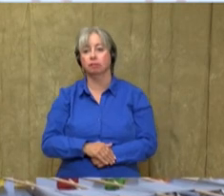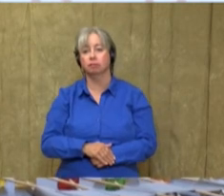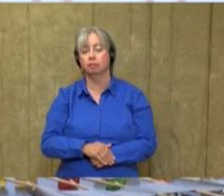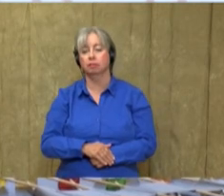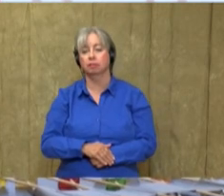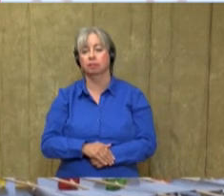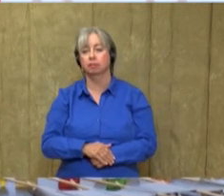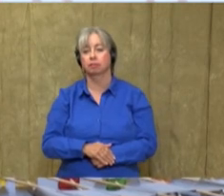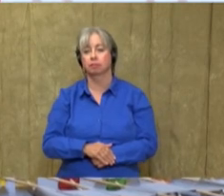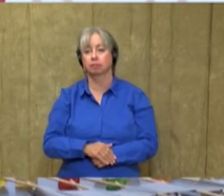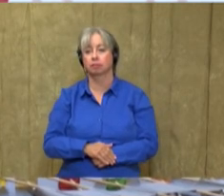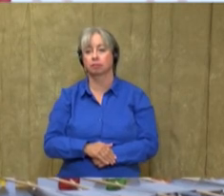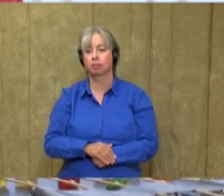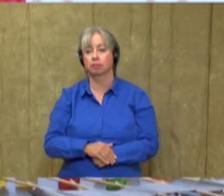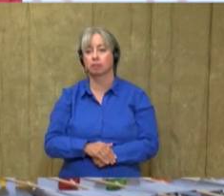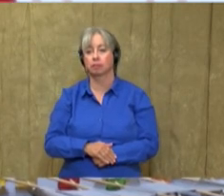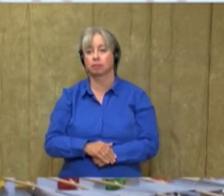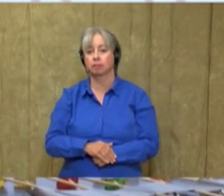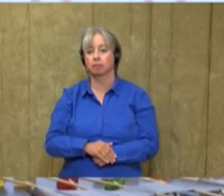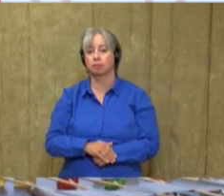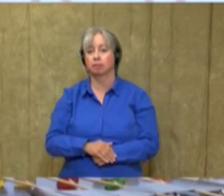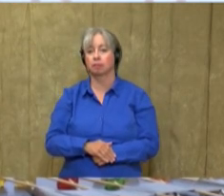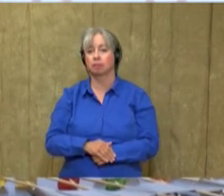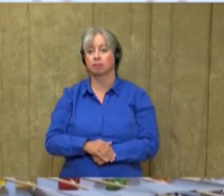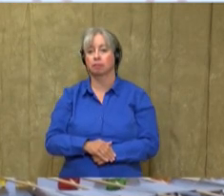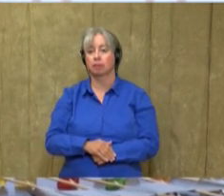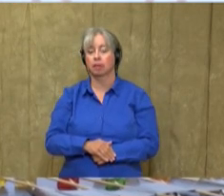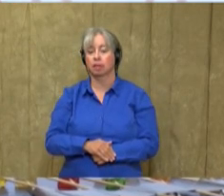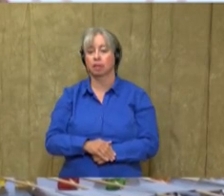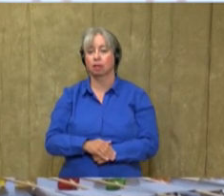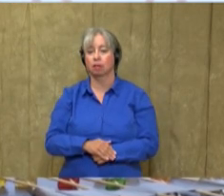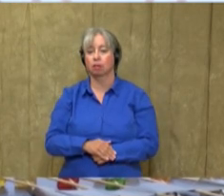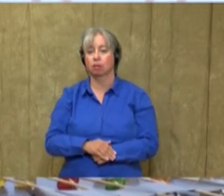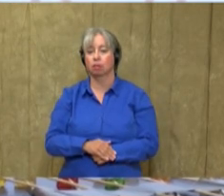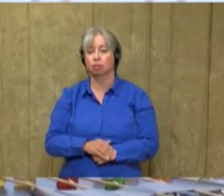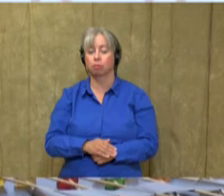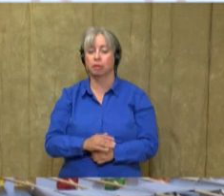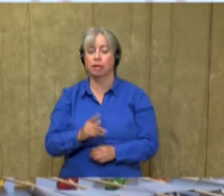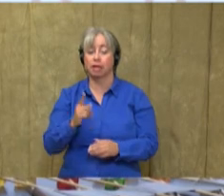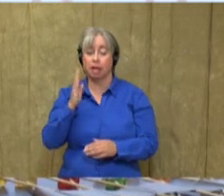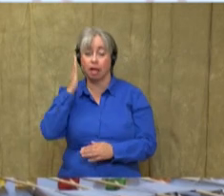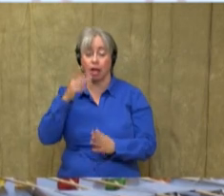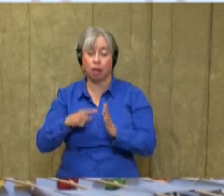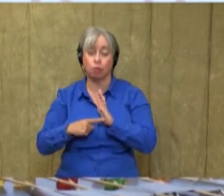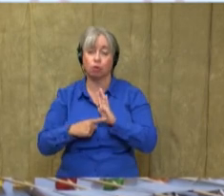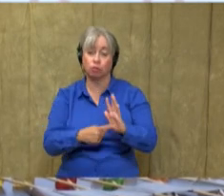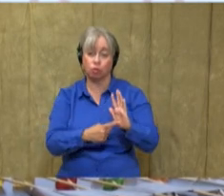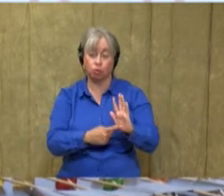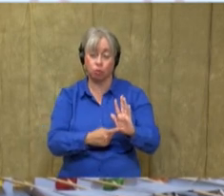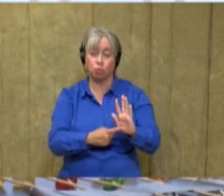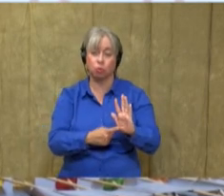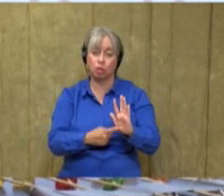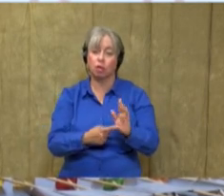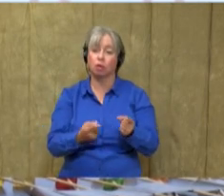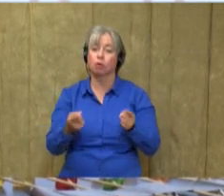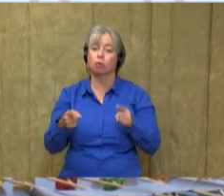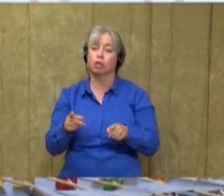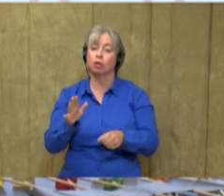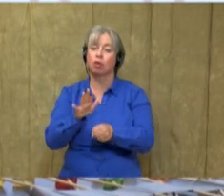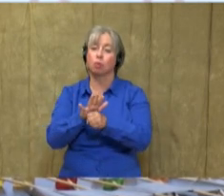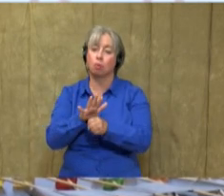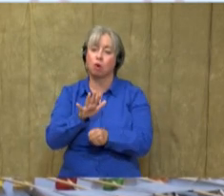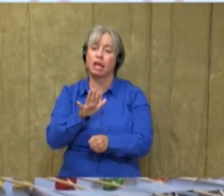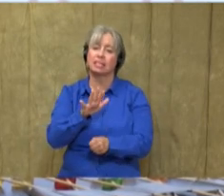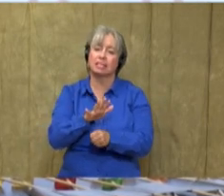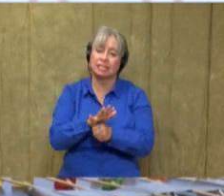may not really picture, but I'm about to use my good old pantyhose here to try to show you that when you press down,